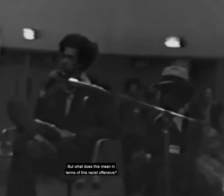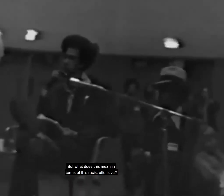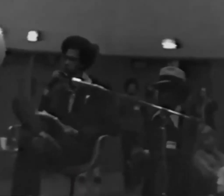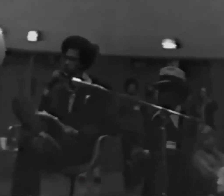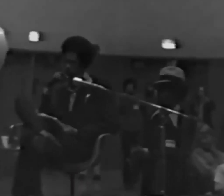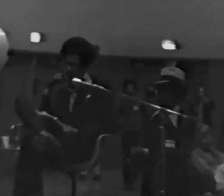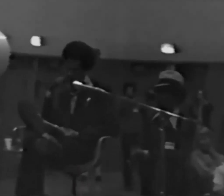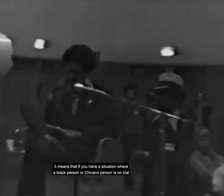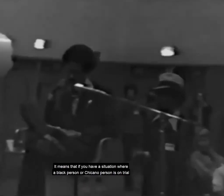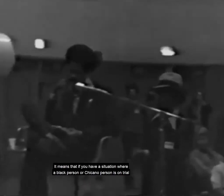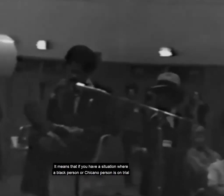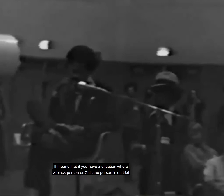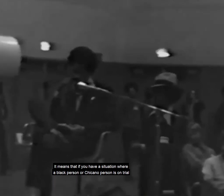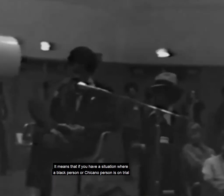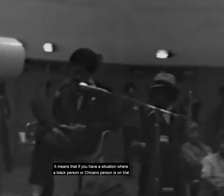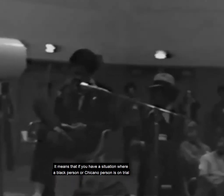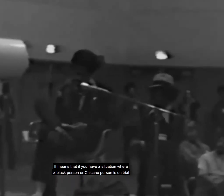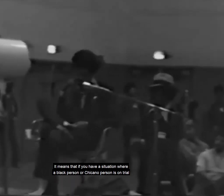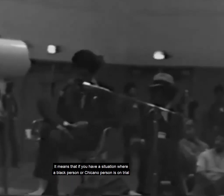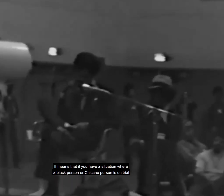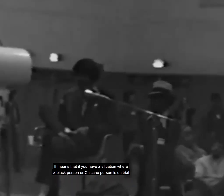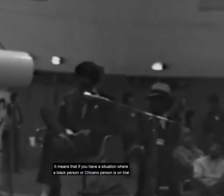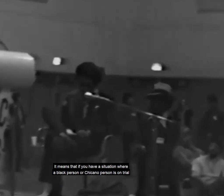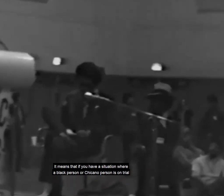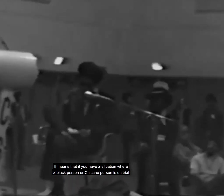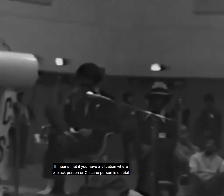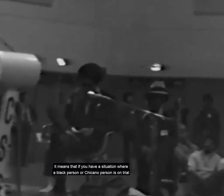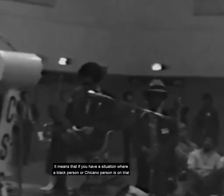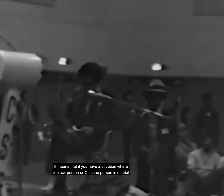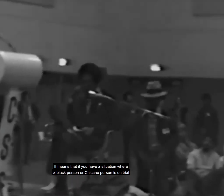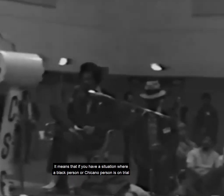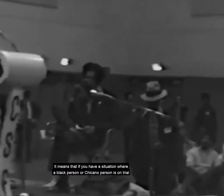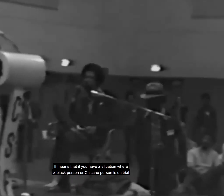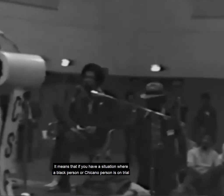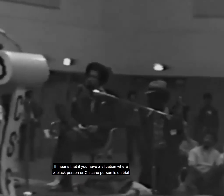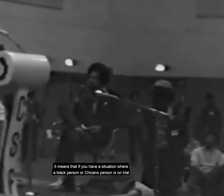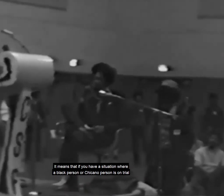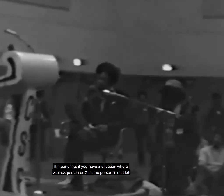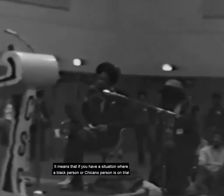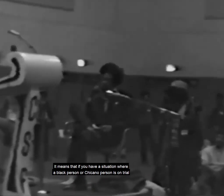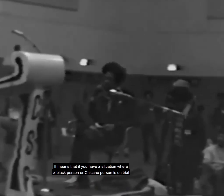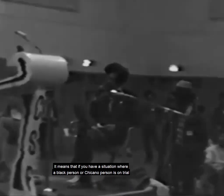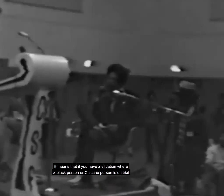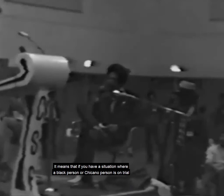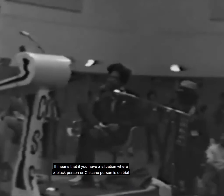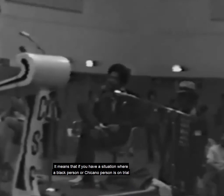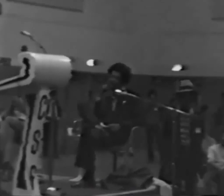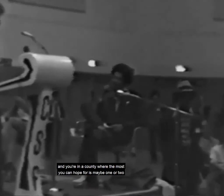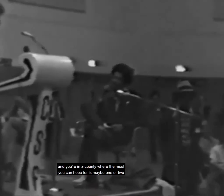offensive? It means that if you have a situation where a Black person or Chicana person is on